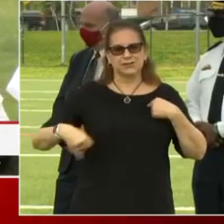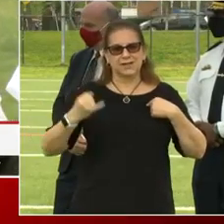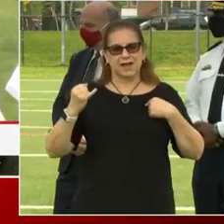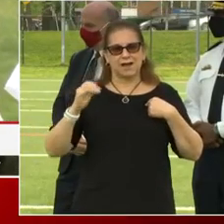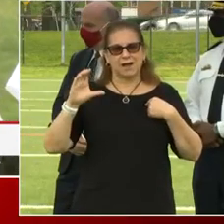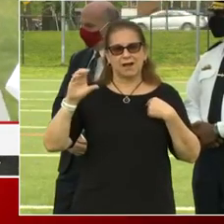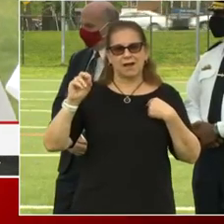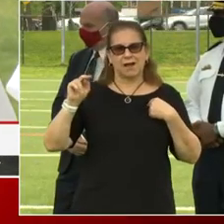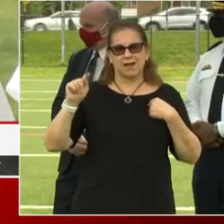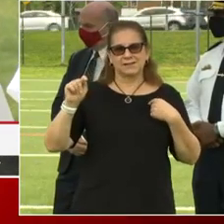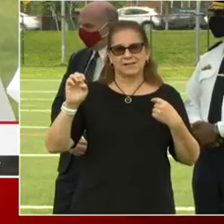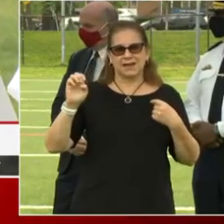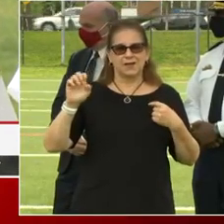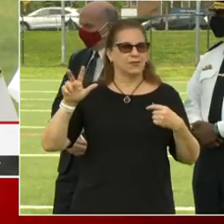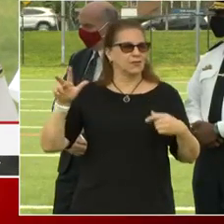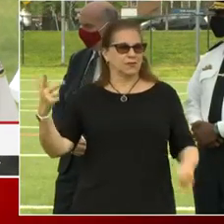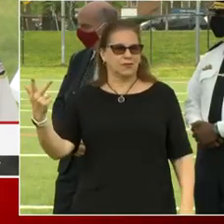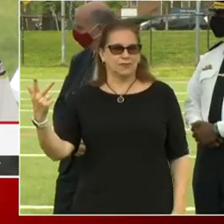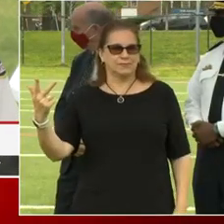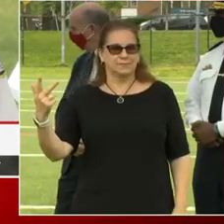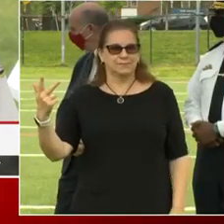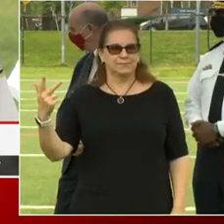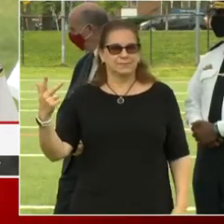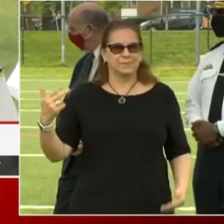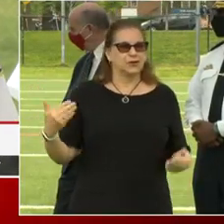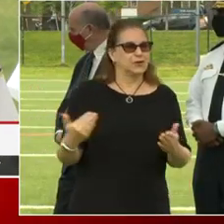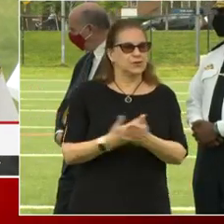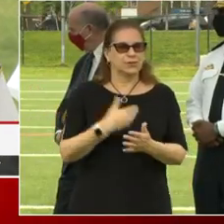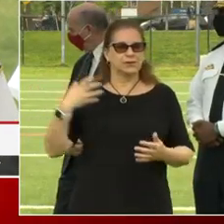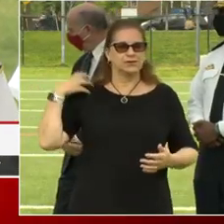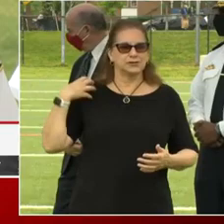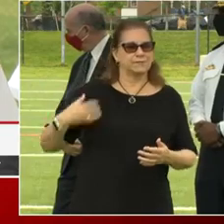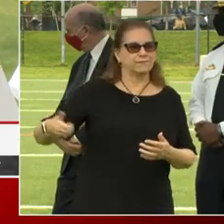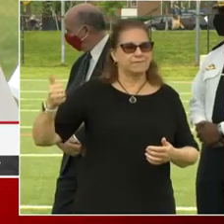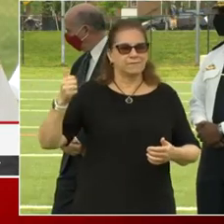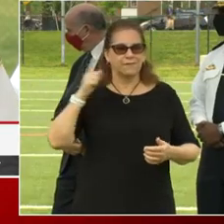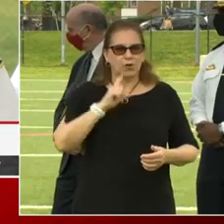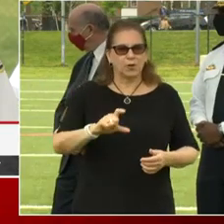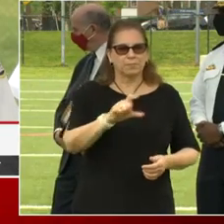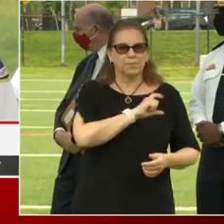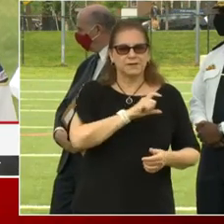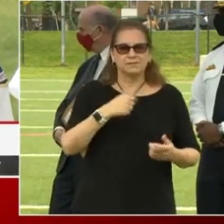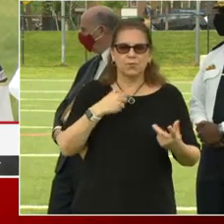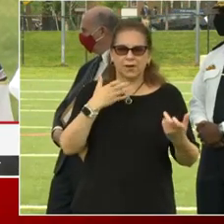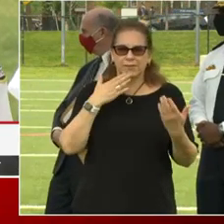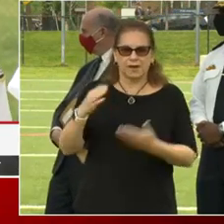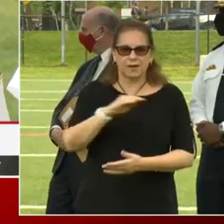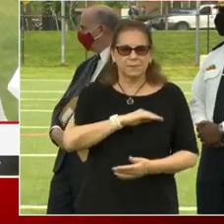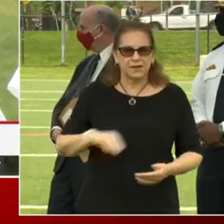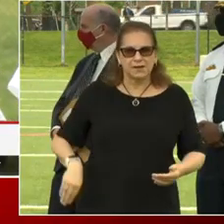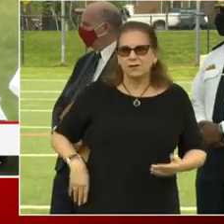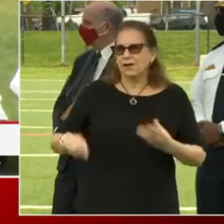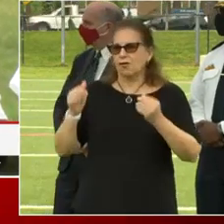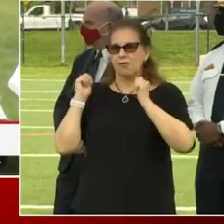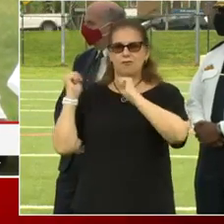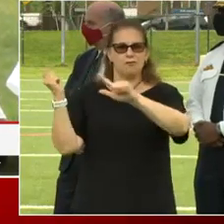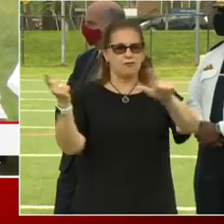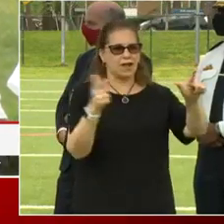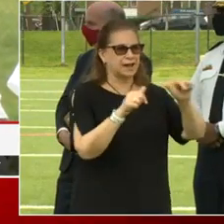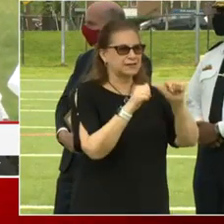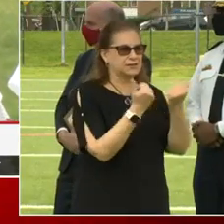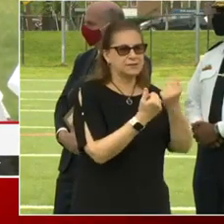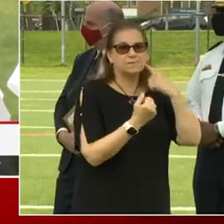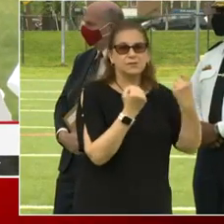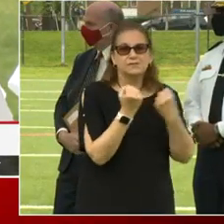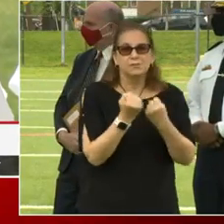Mayor Bowser, all of our partner DC government agencies, and every member of the Metropolitan Police Department for coming together once again